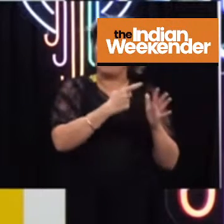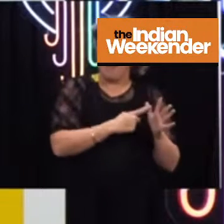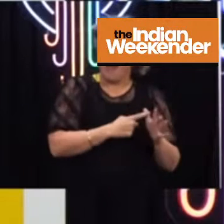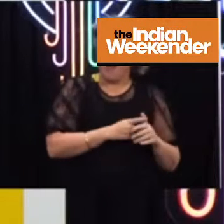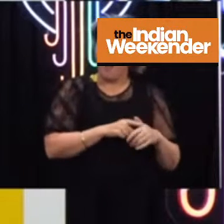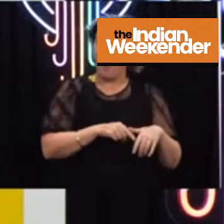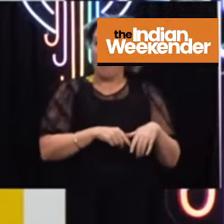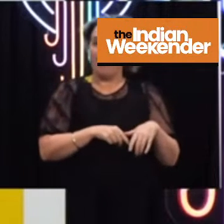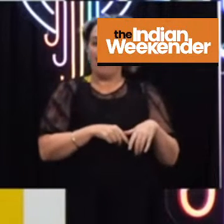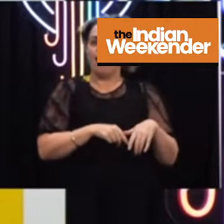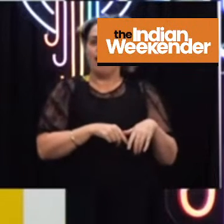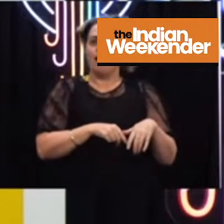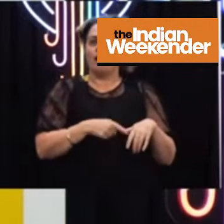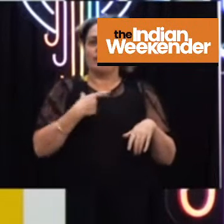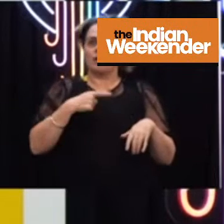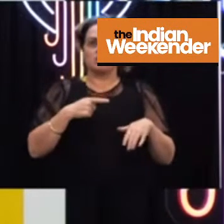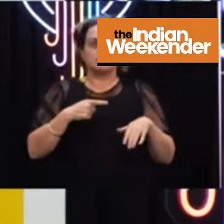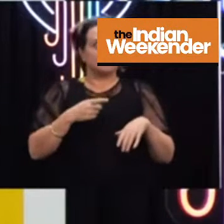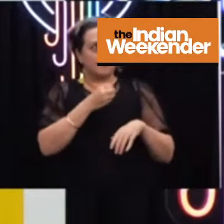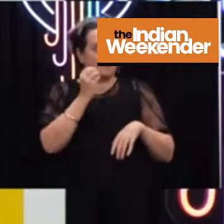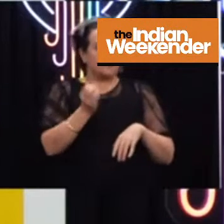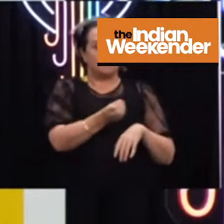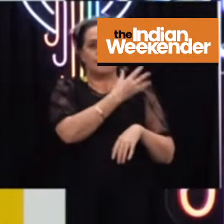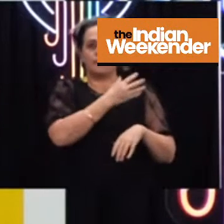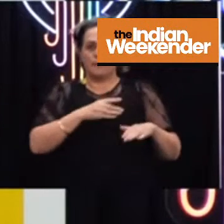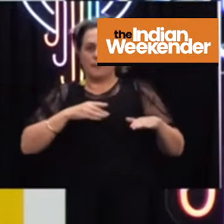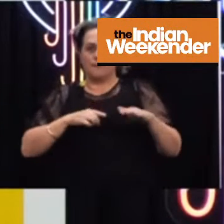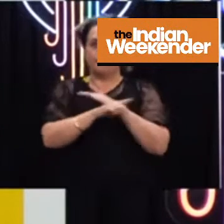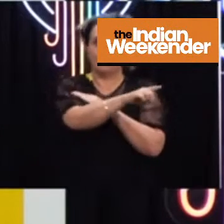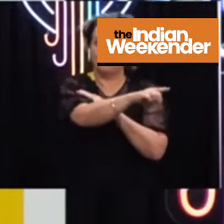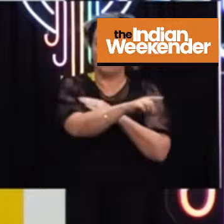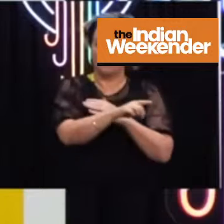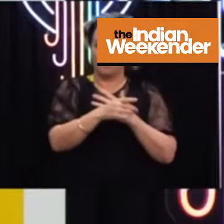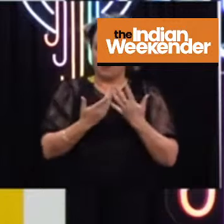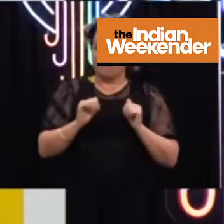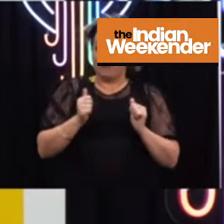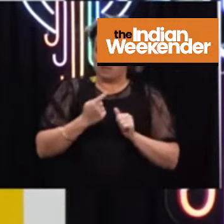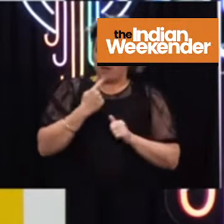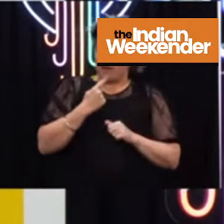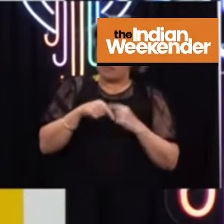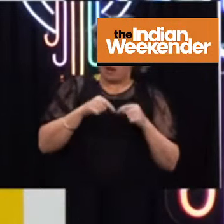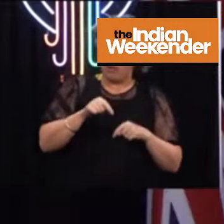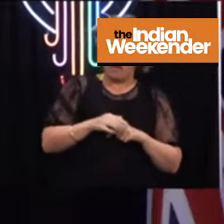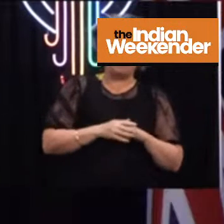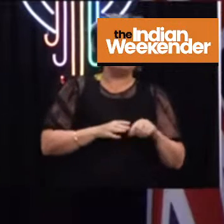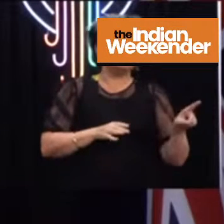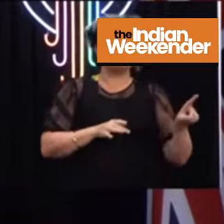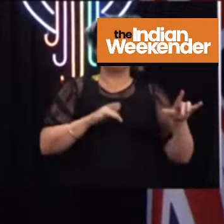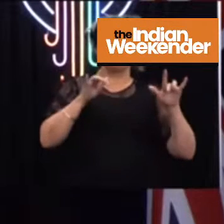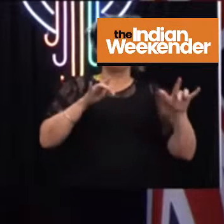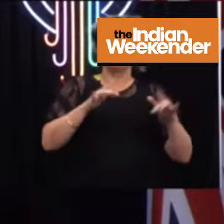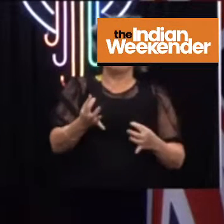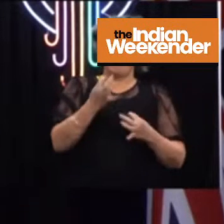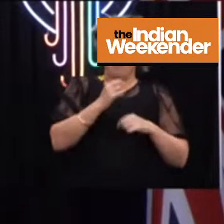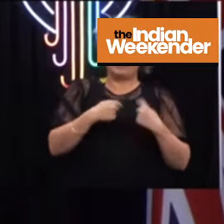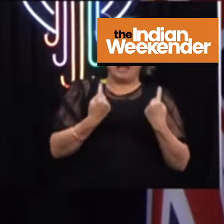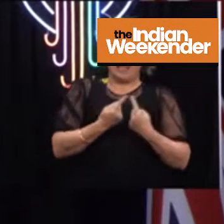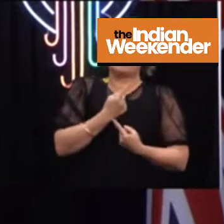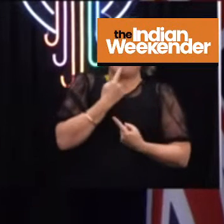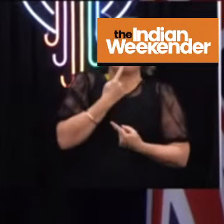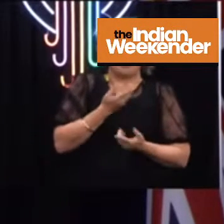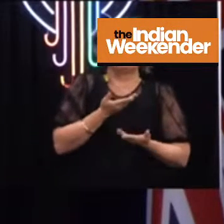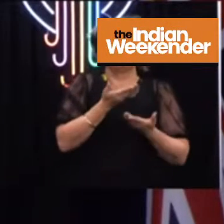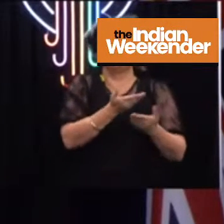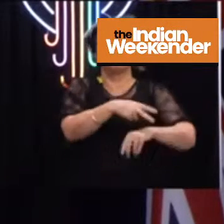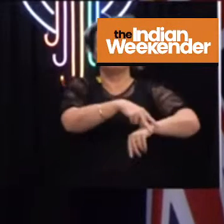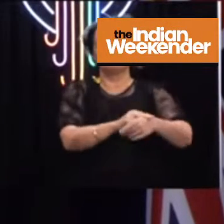have breached the health order that they've taken advice and leave from health officials. We haven't been asked to give any advice to police, and